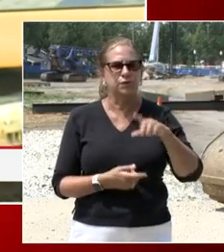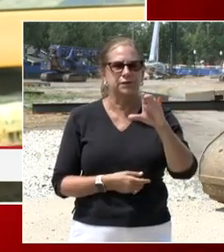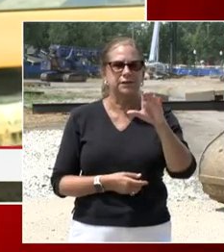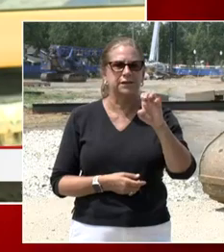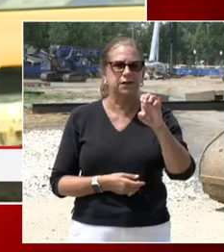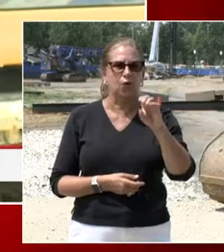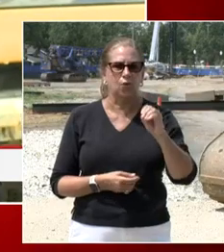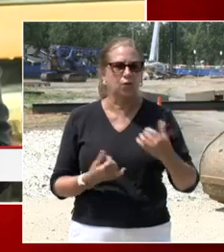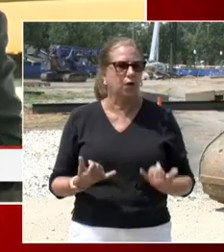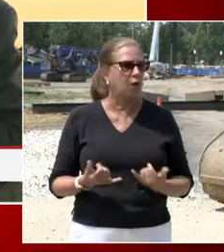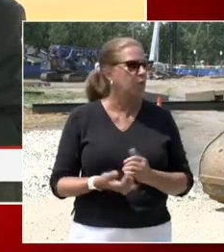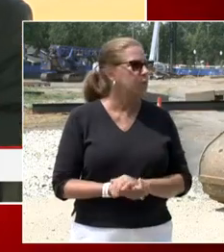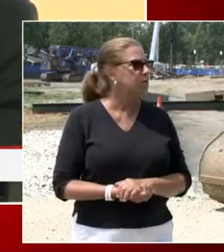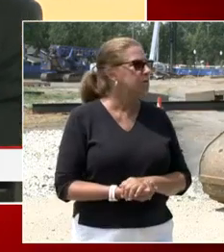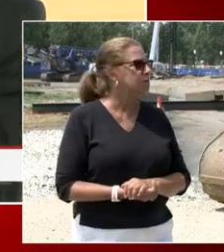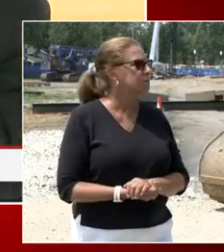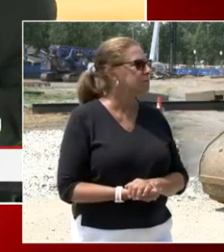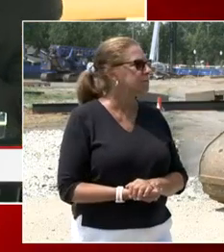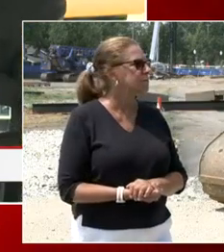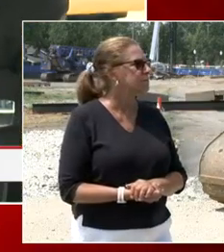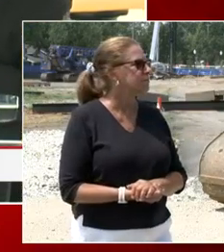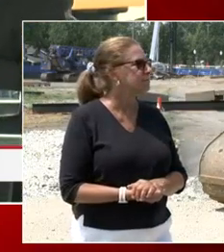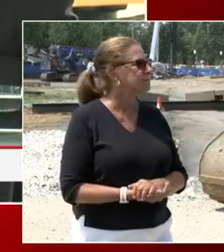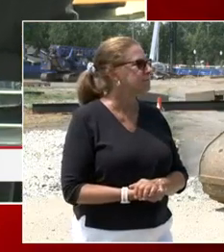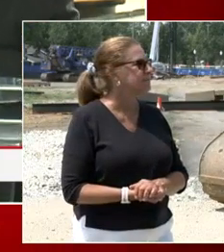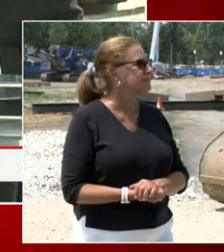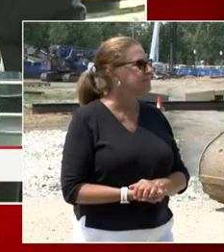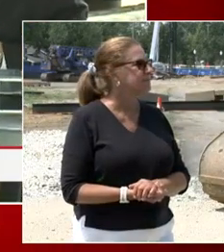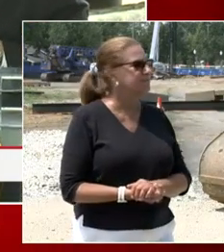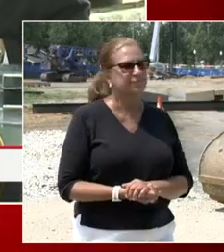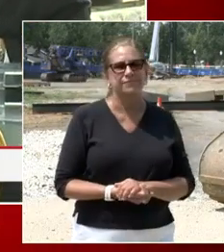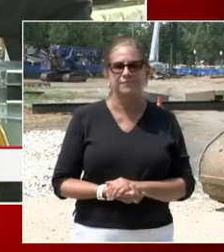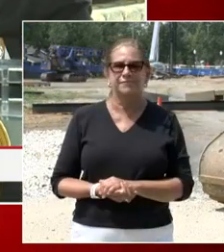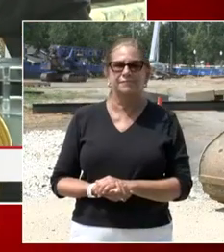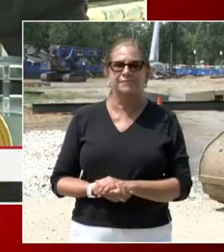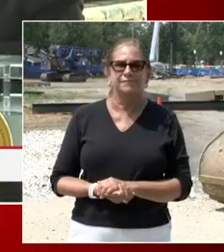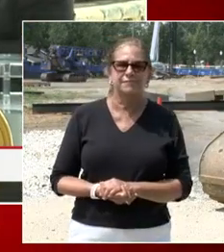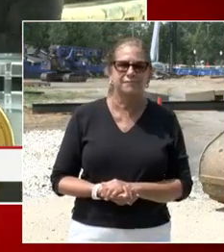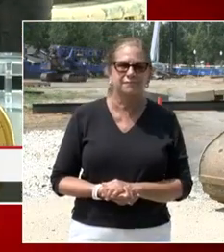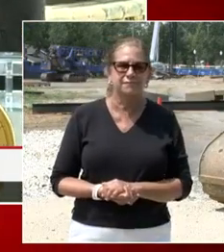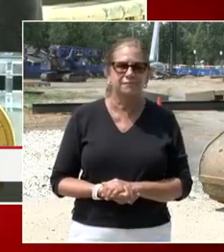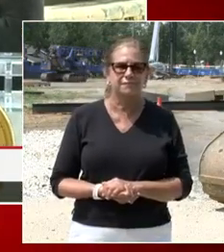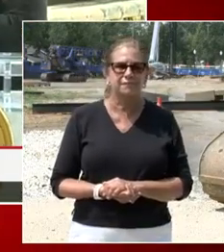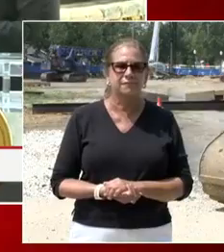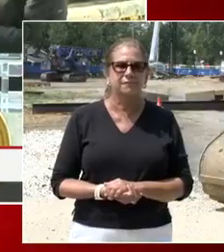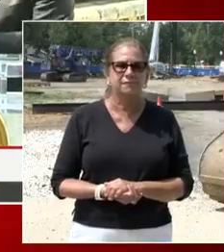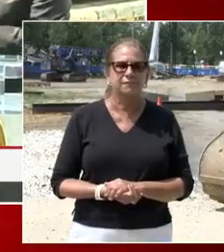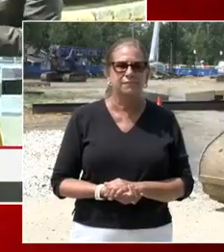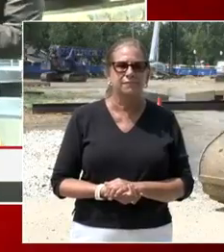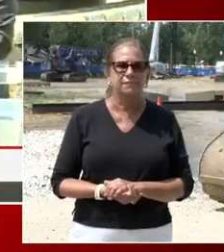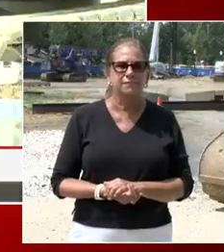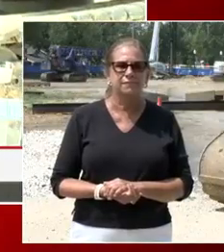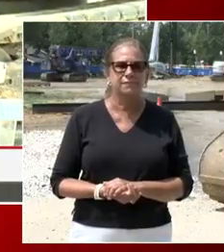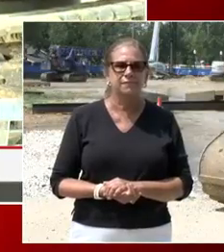Naseema Safi, who's going to talk to us a little bit about what this means for Whitman-Walker.